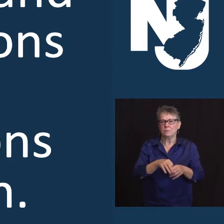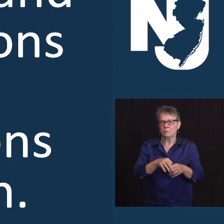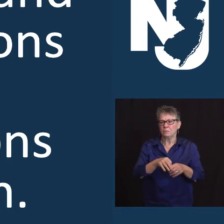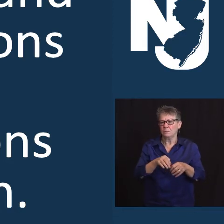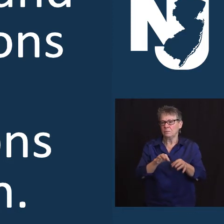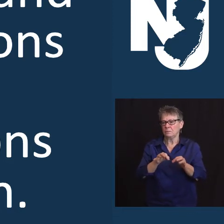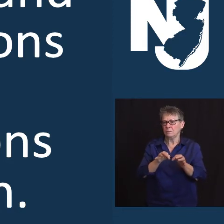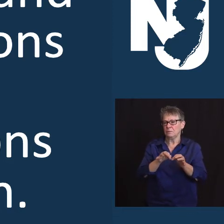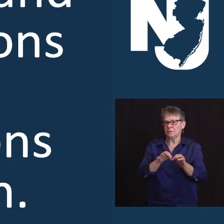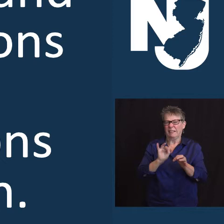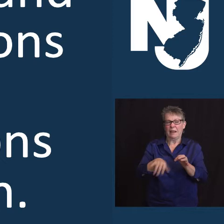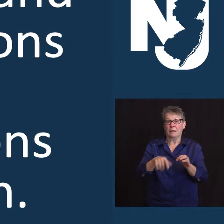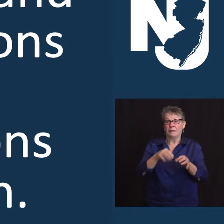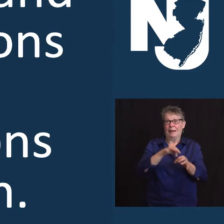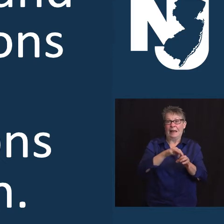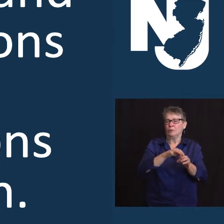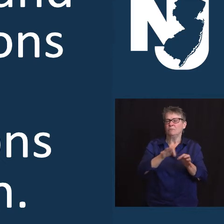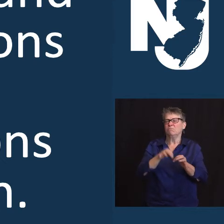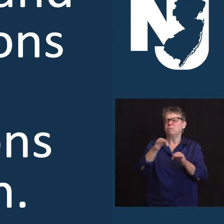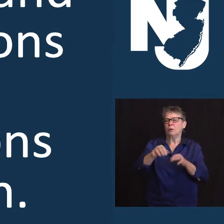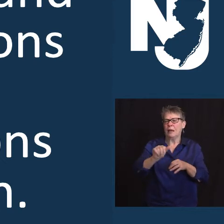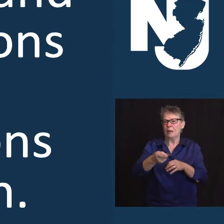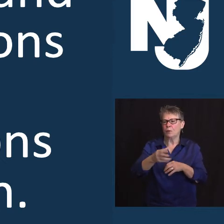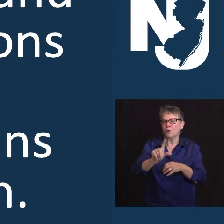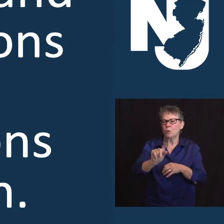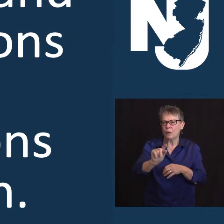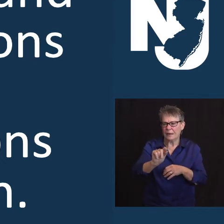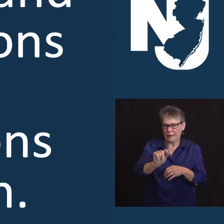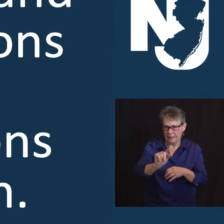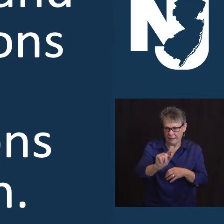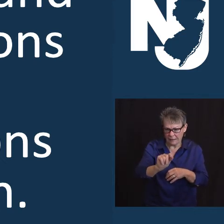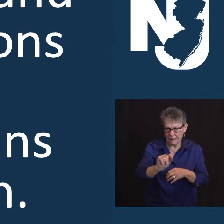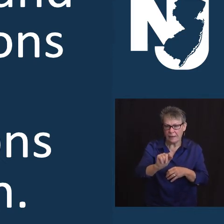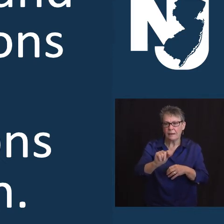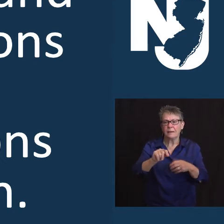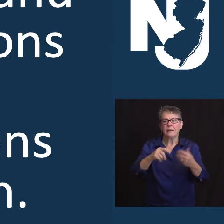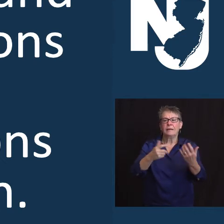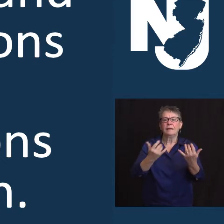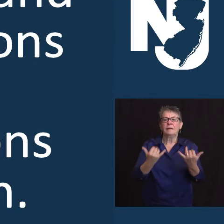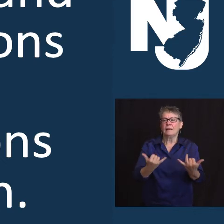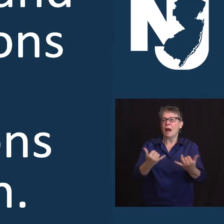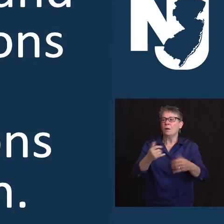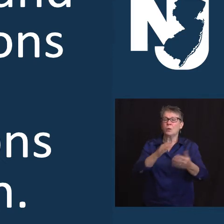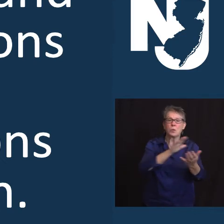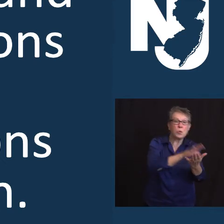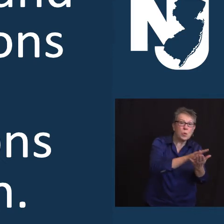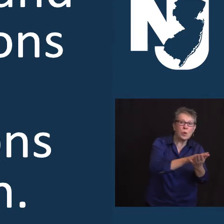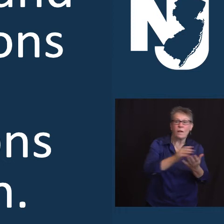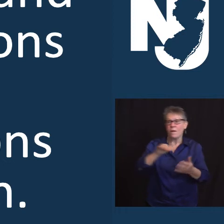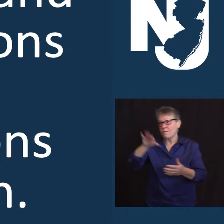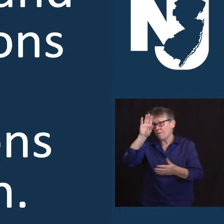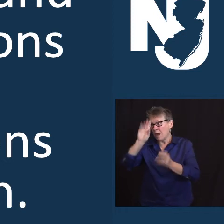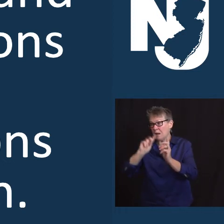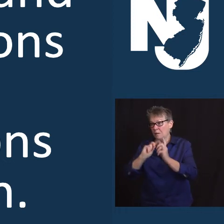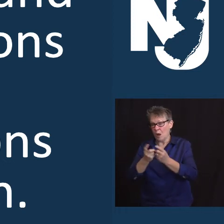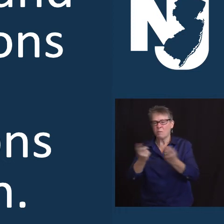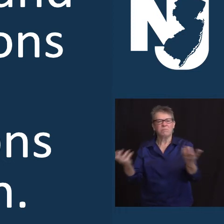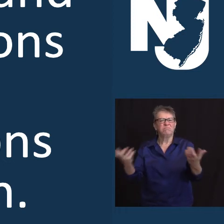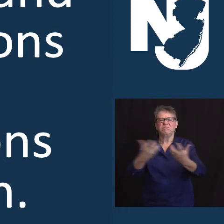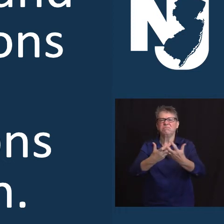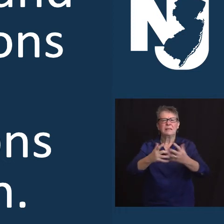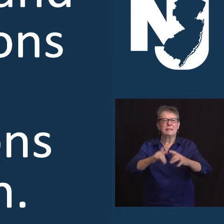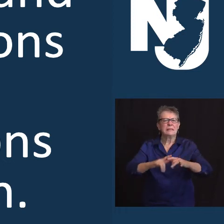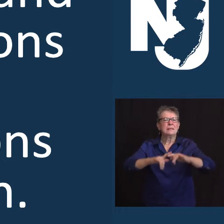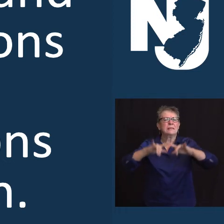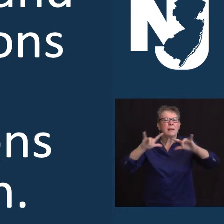school elections scheduled for that day. That's not new news. We spoke to this some time ago. We took this step